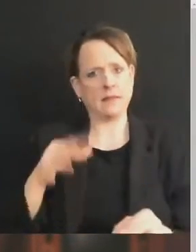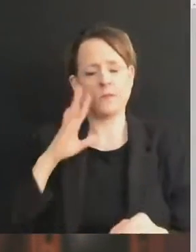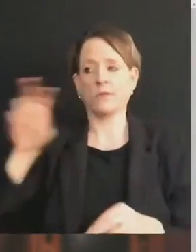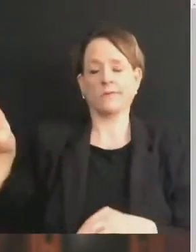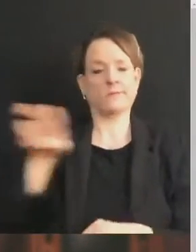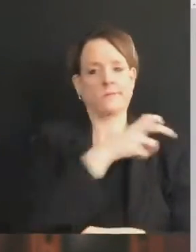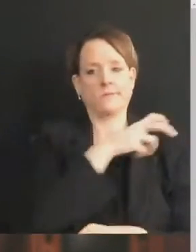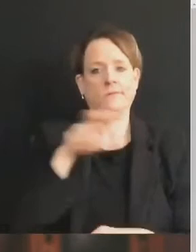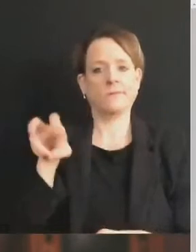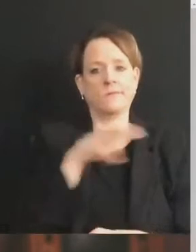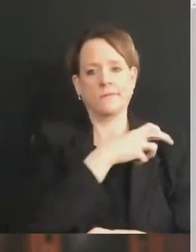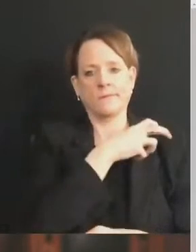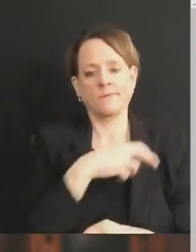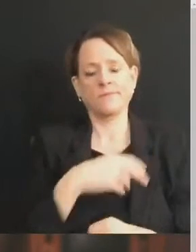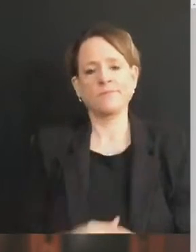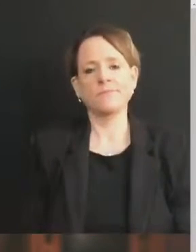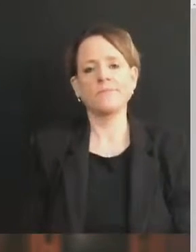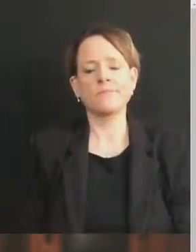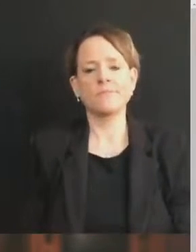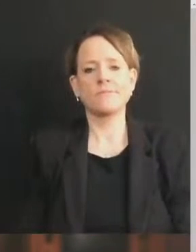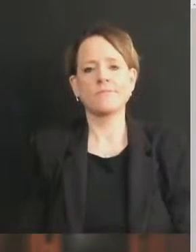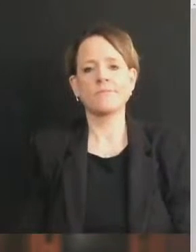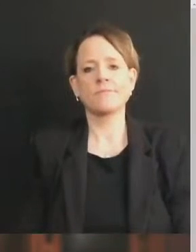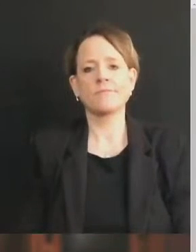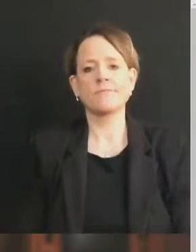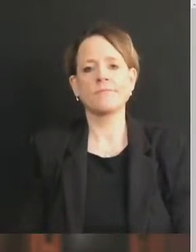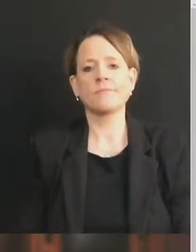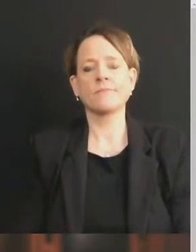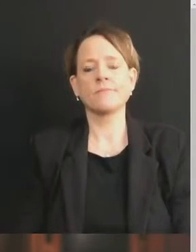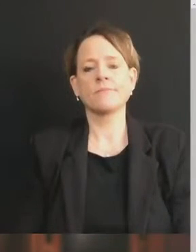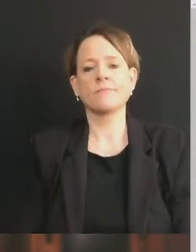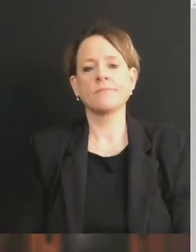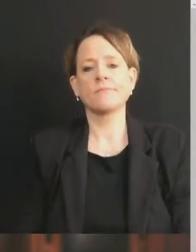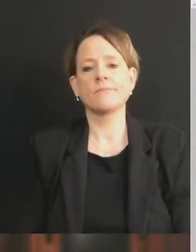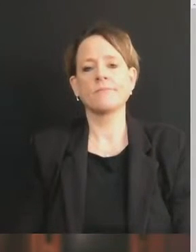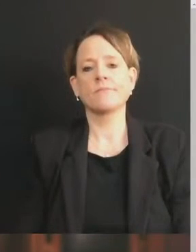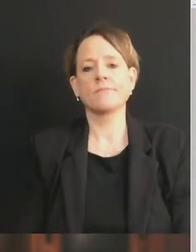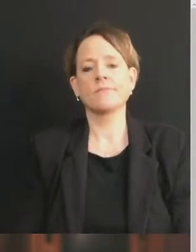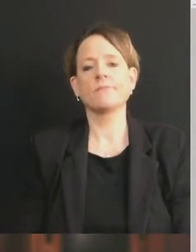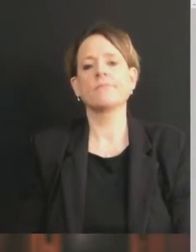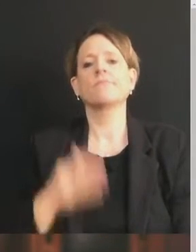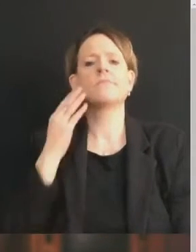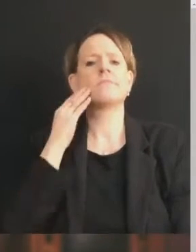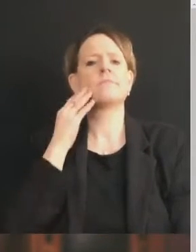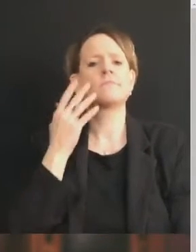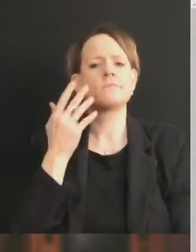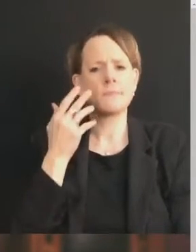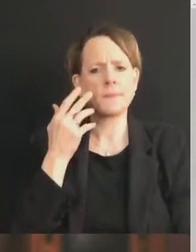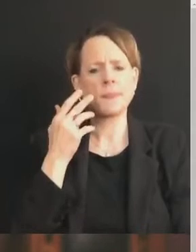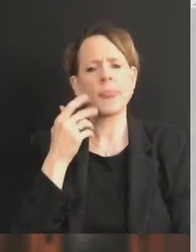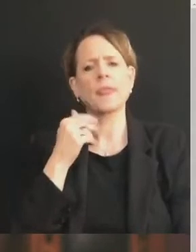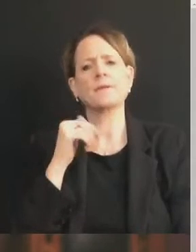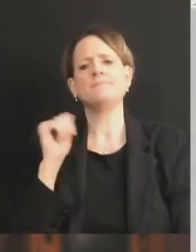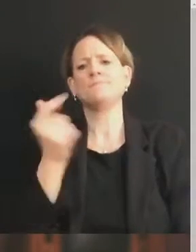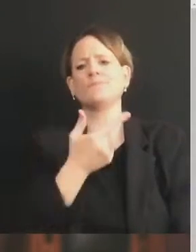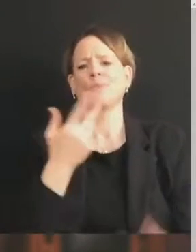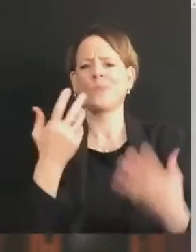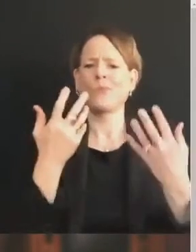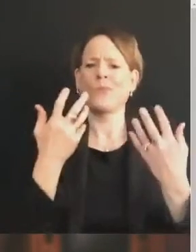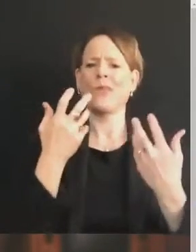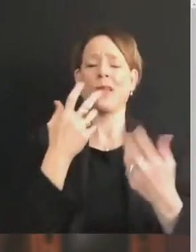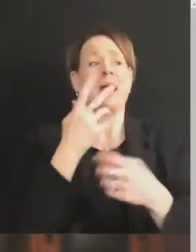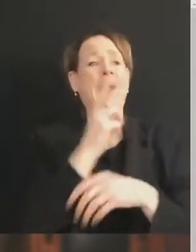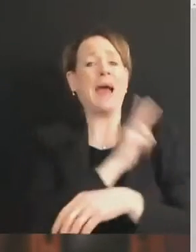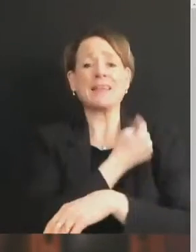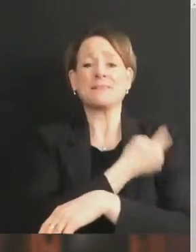it certainly is everybody's preference that if you need hospitalization, you are able to stay in a hospital that is closer to home, closer to